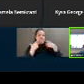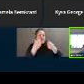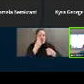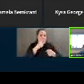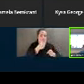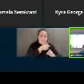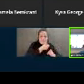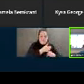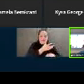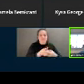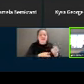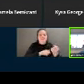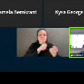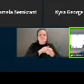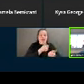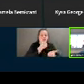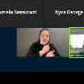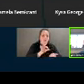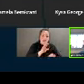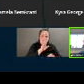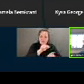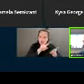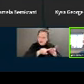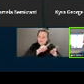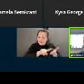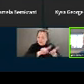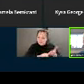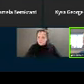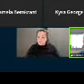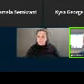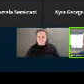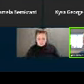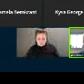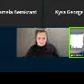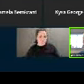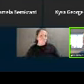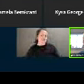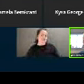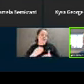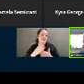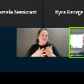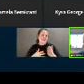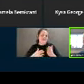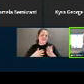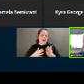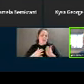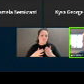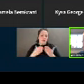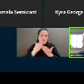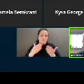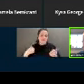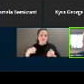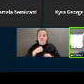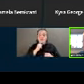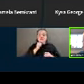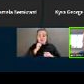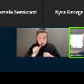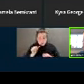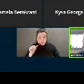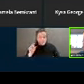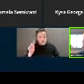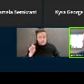and helping with the FBI investigation. Couple of things to point out that we do not do